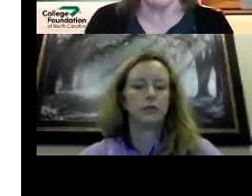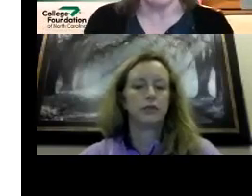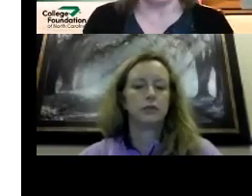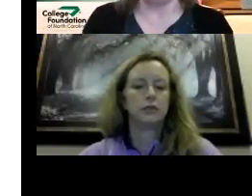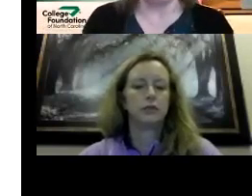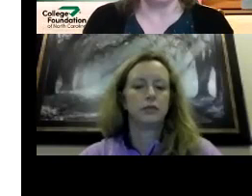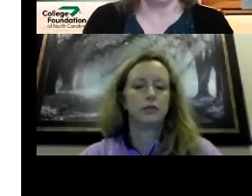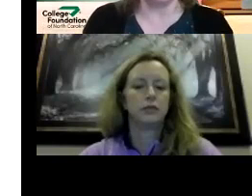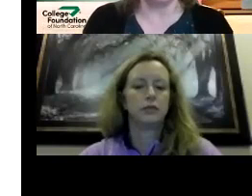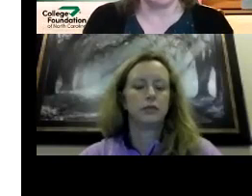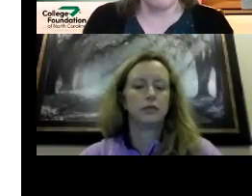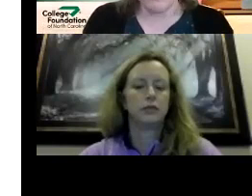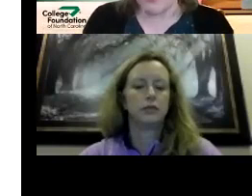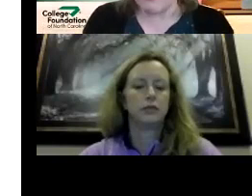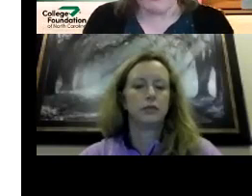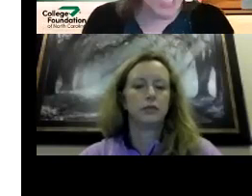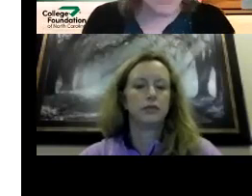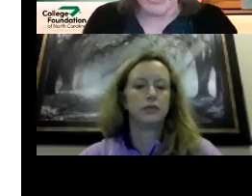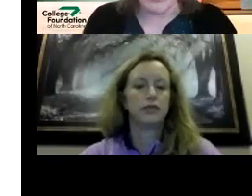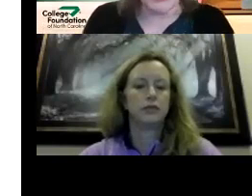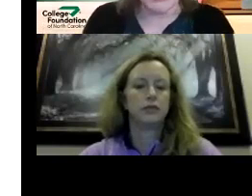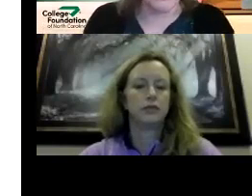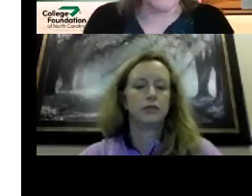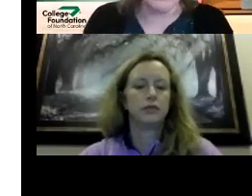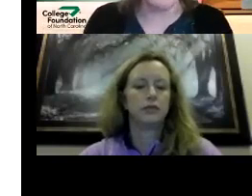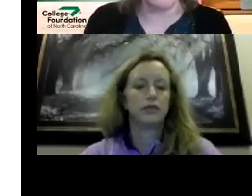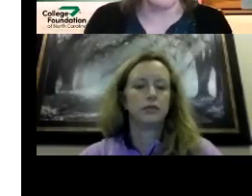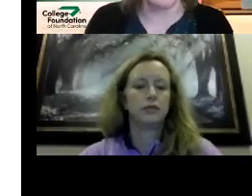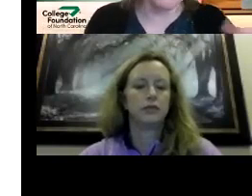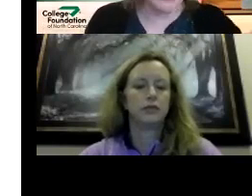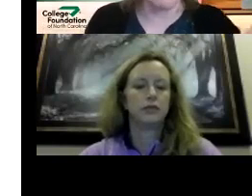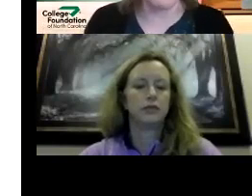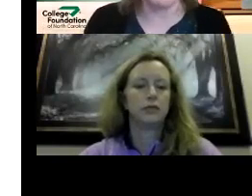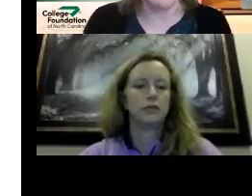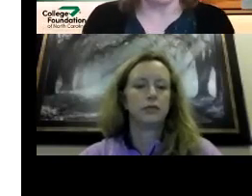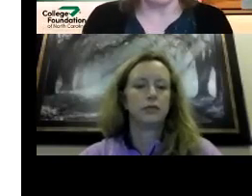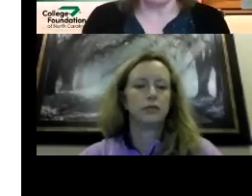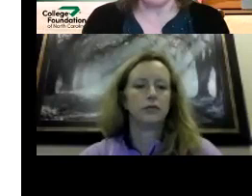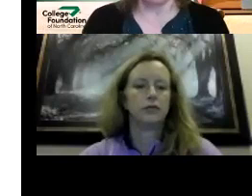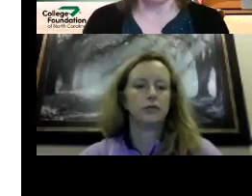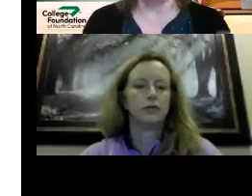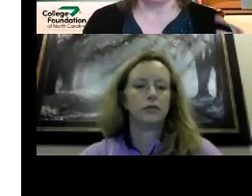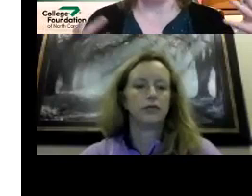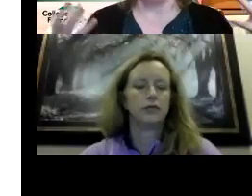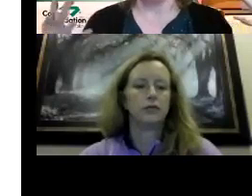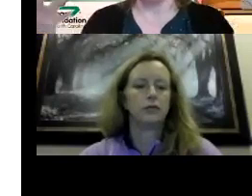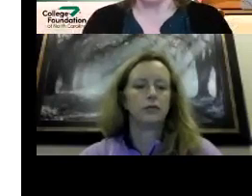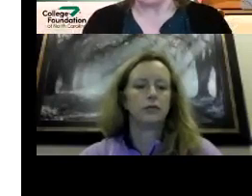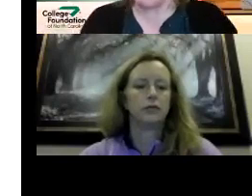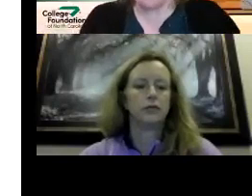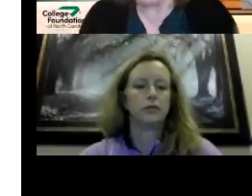for, this top section here, right in the like kind of top middle, that will tell you whether